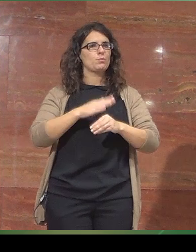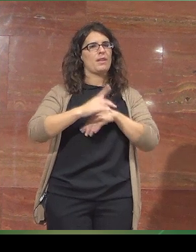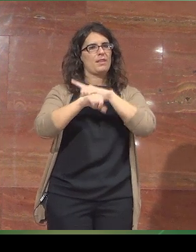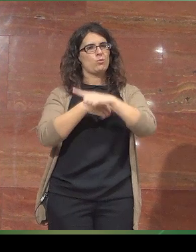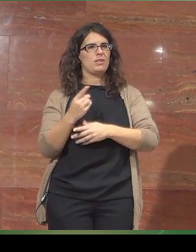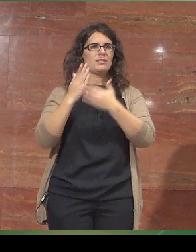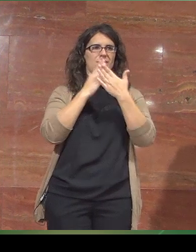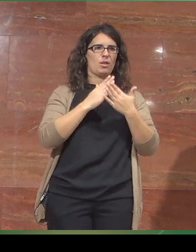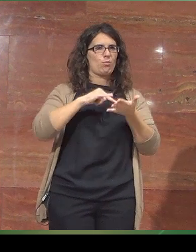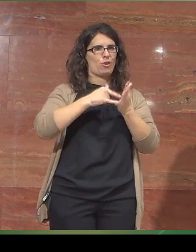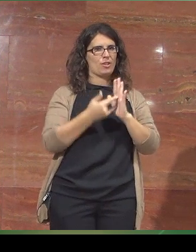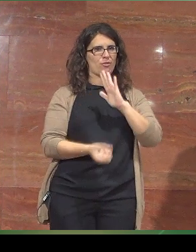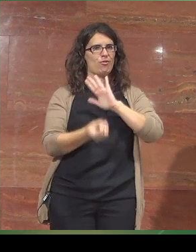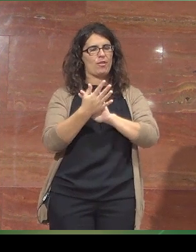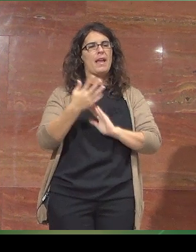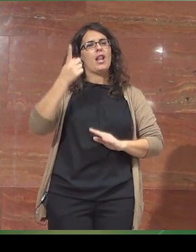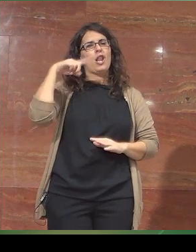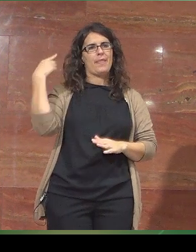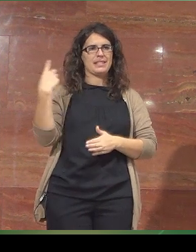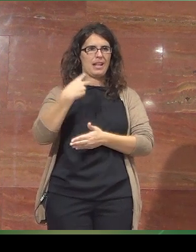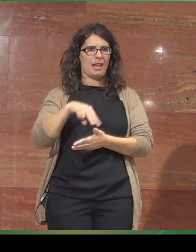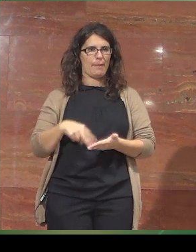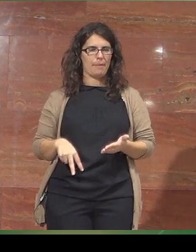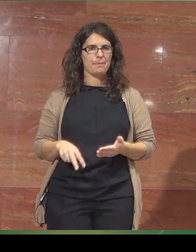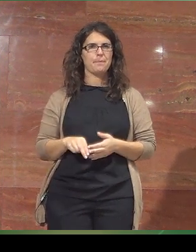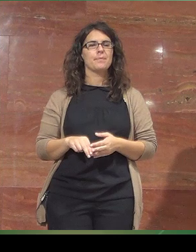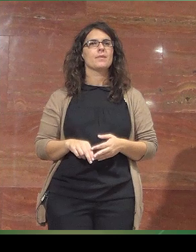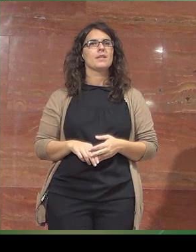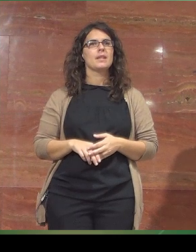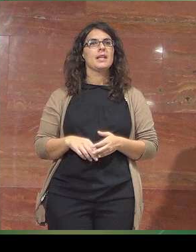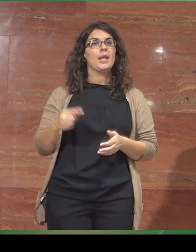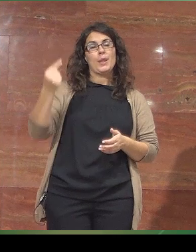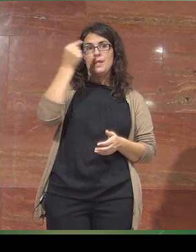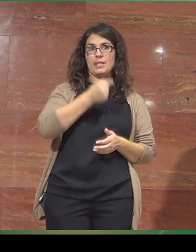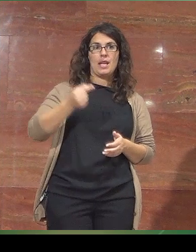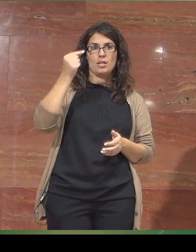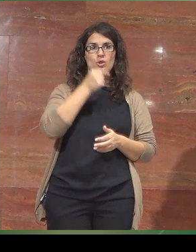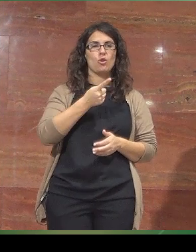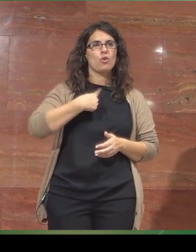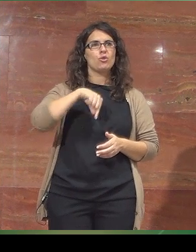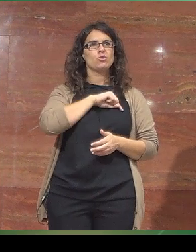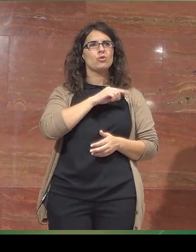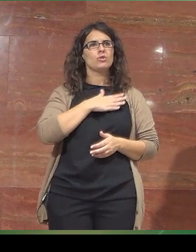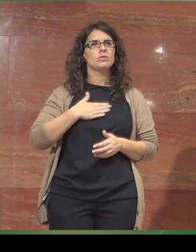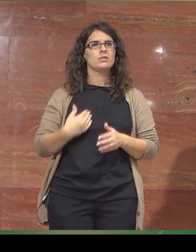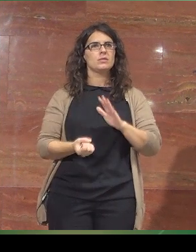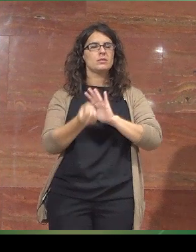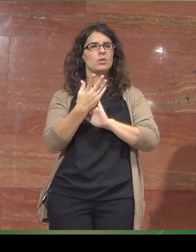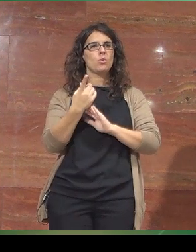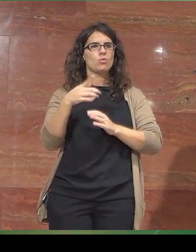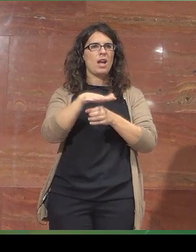key elements that we did was to put in a prototype area of 19 signs in the West